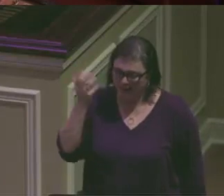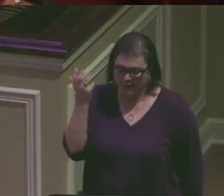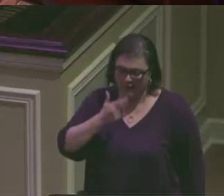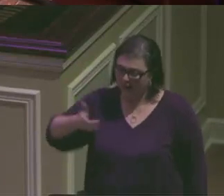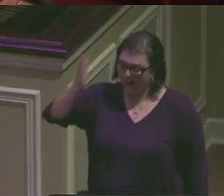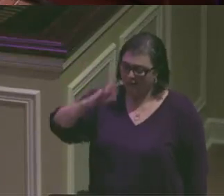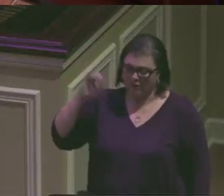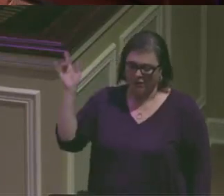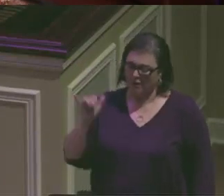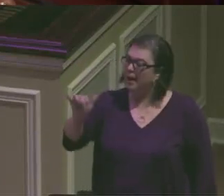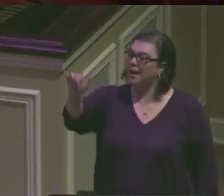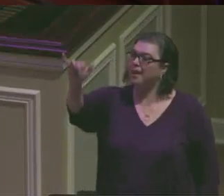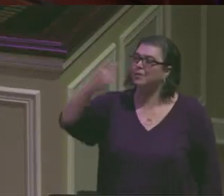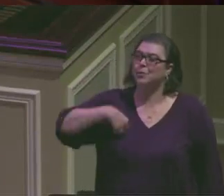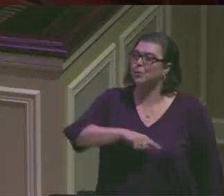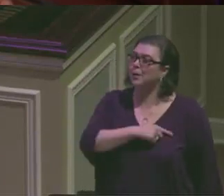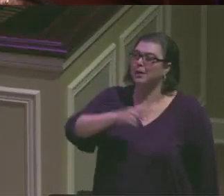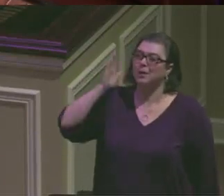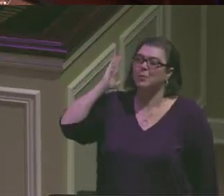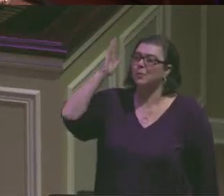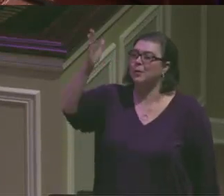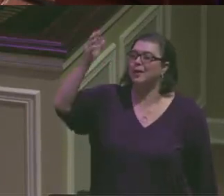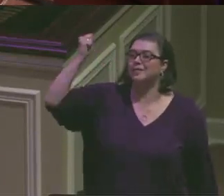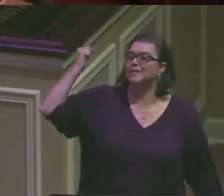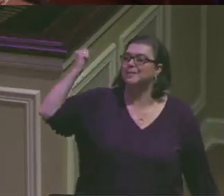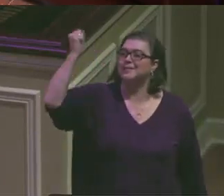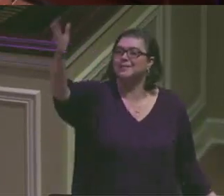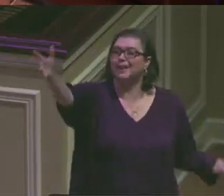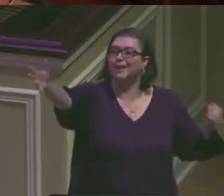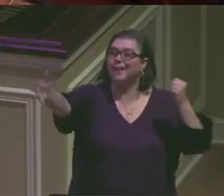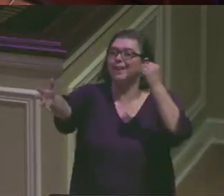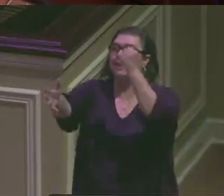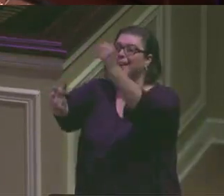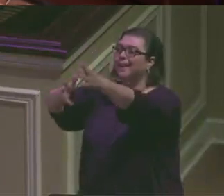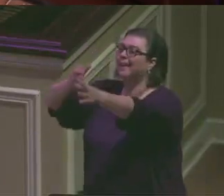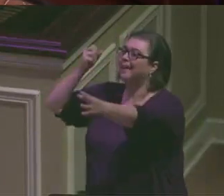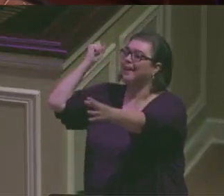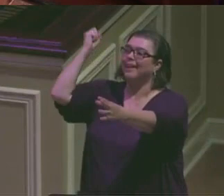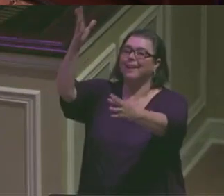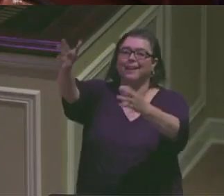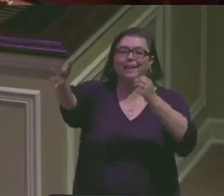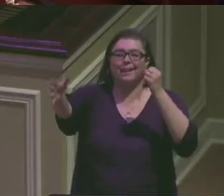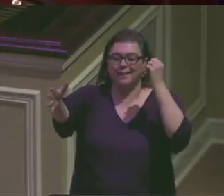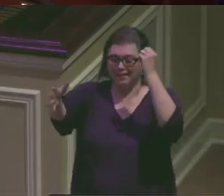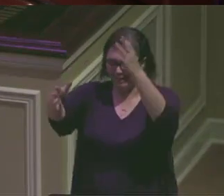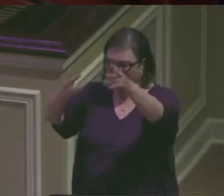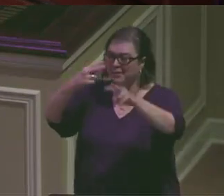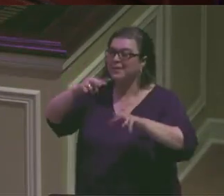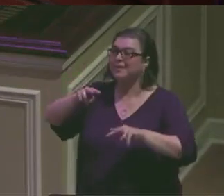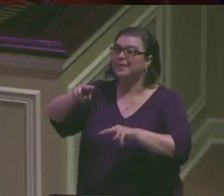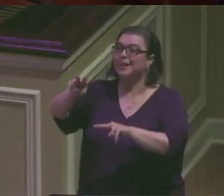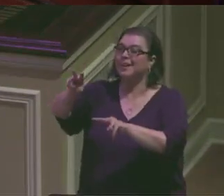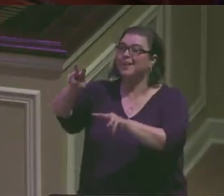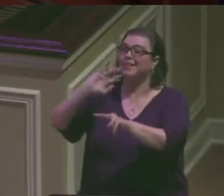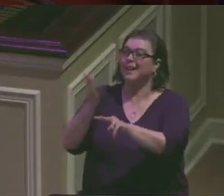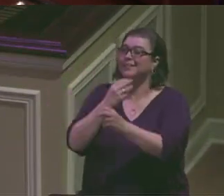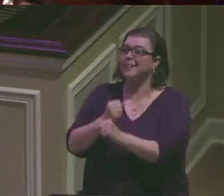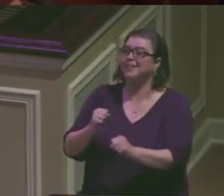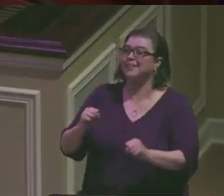God, forever we will sing. So let's just behold our Savior,